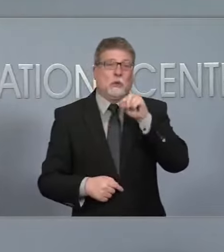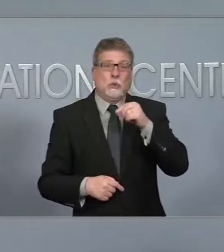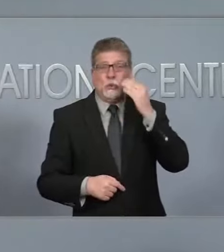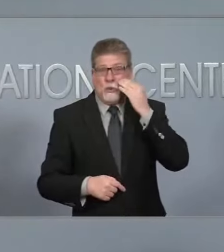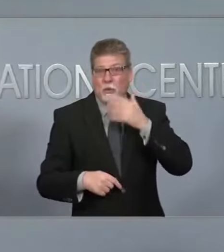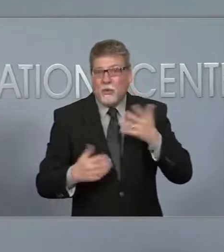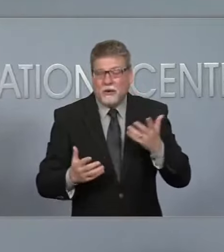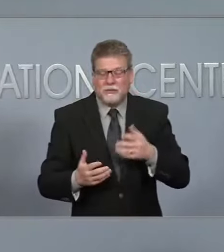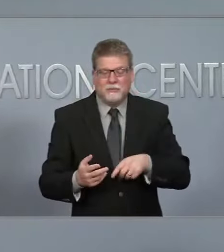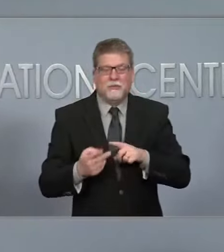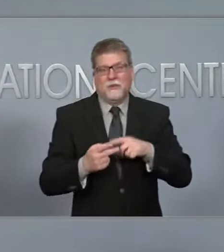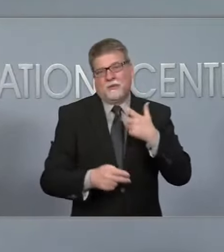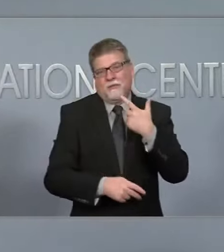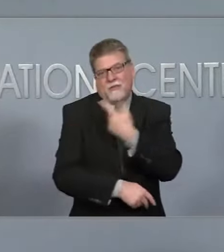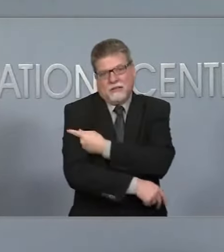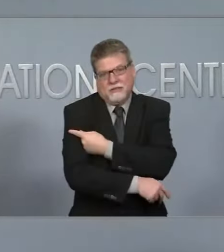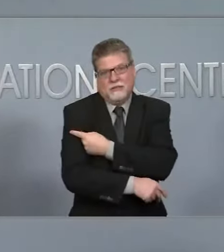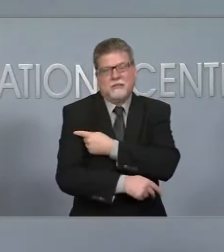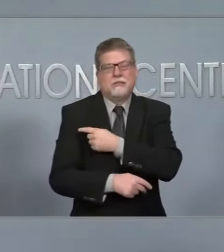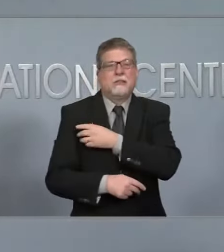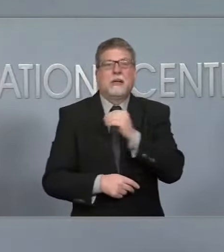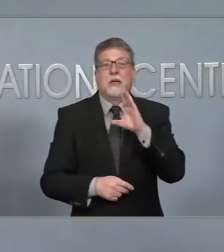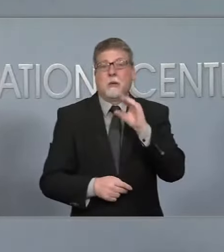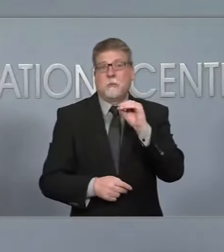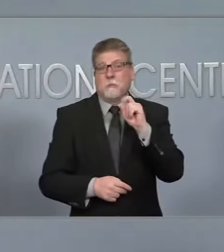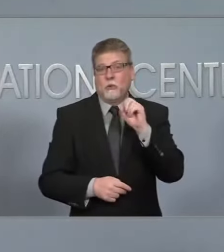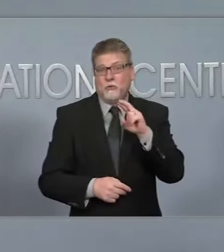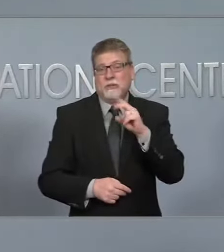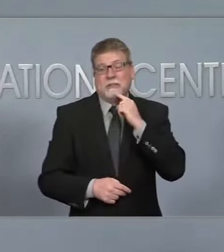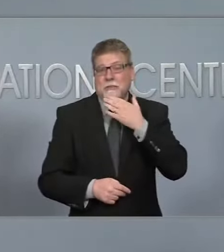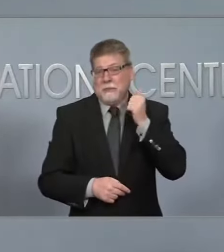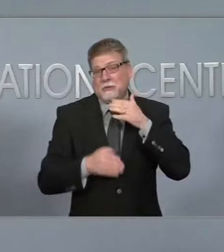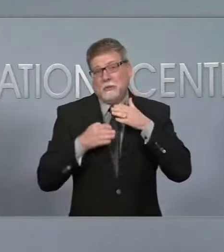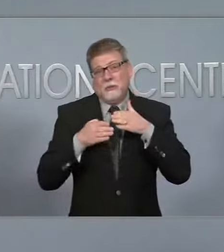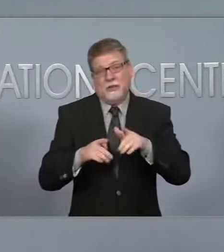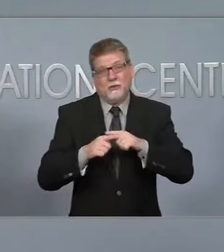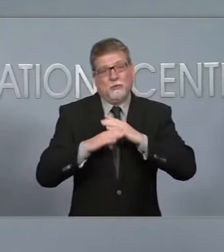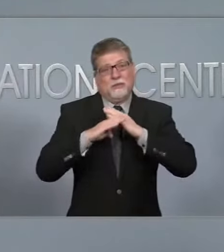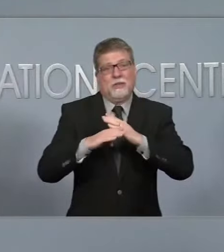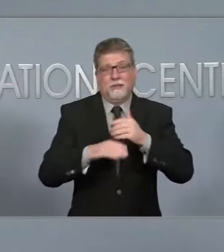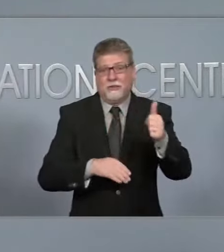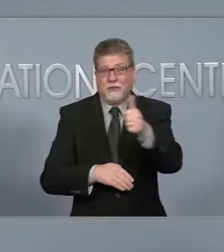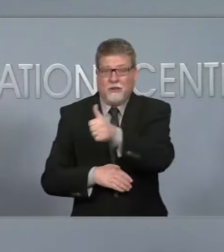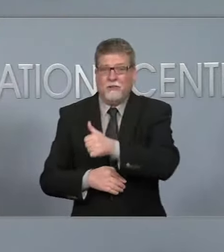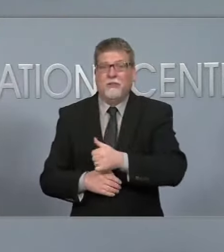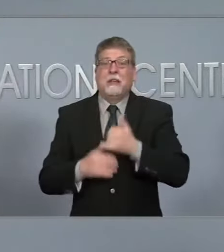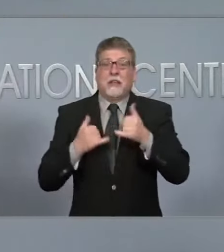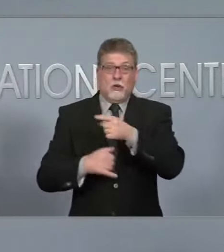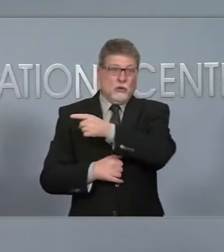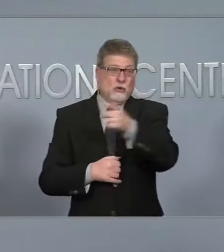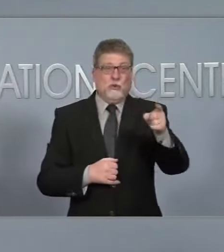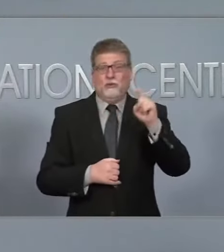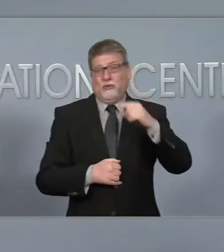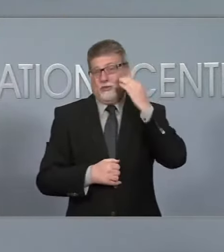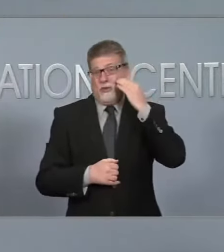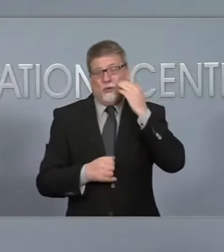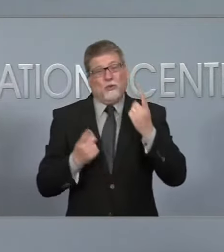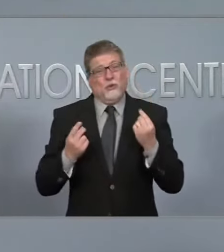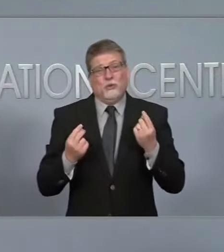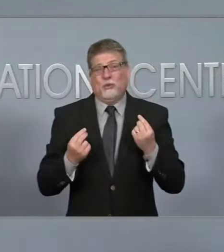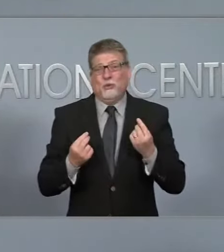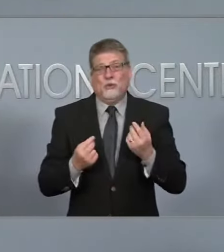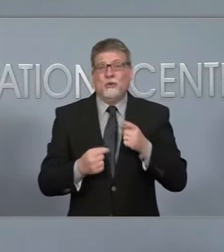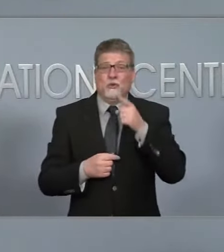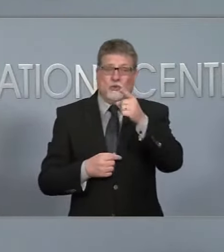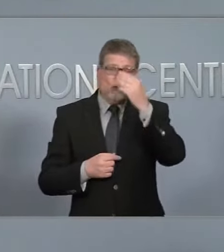protection, but everybody's familiar with things that you can do to protect yourself based on what layer of